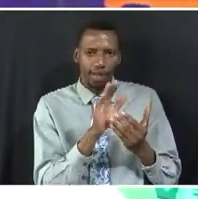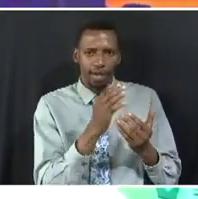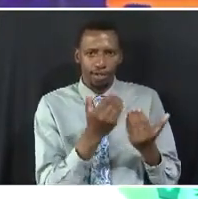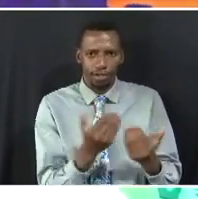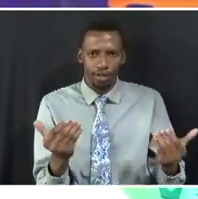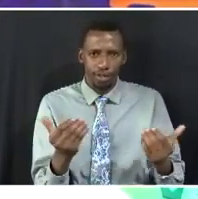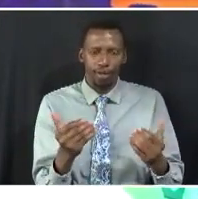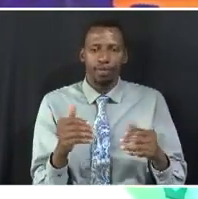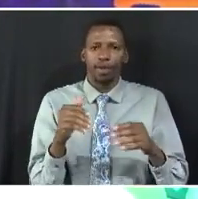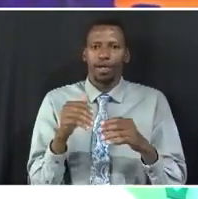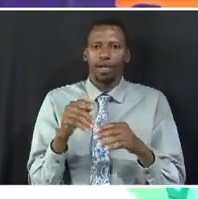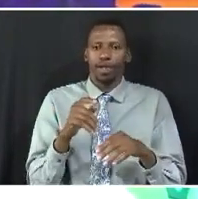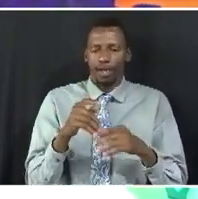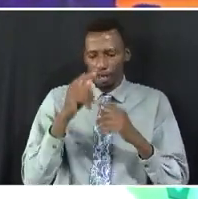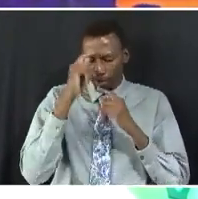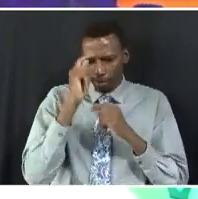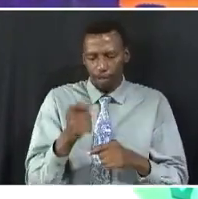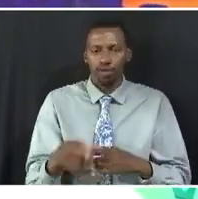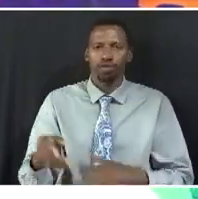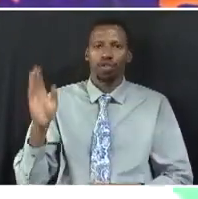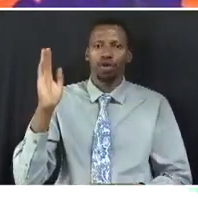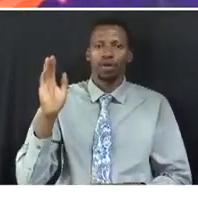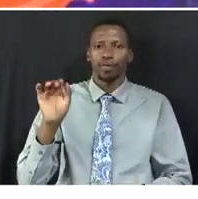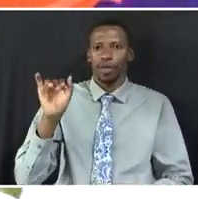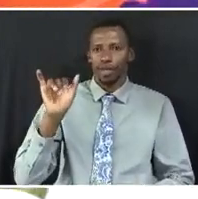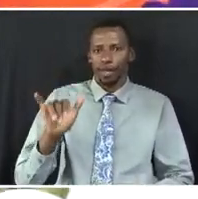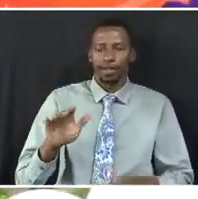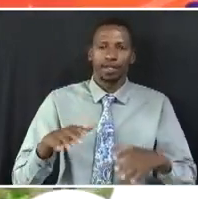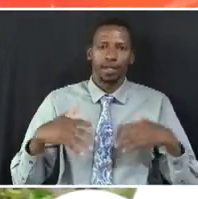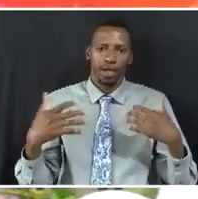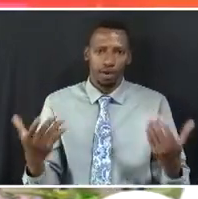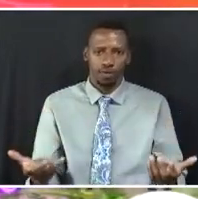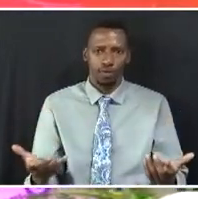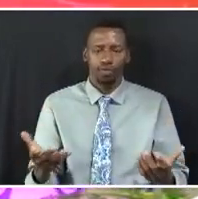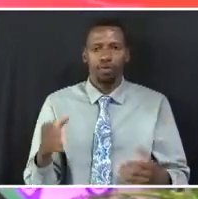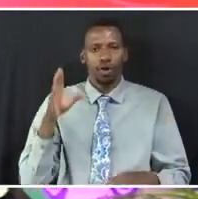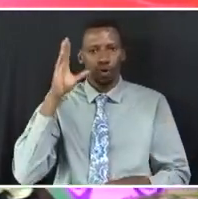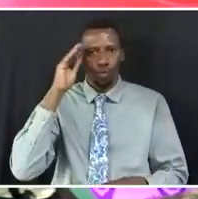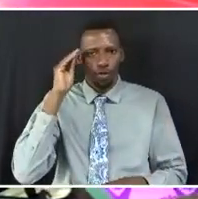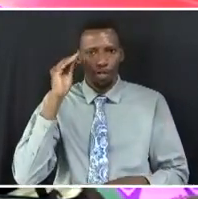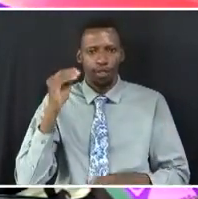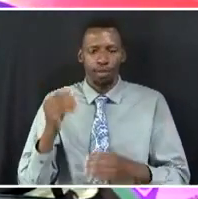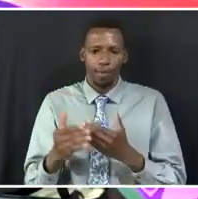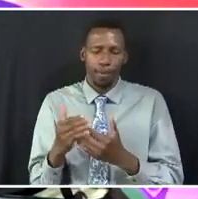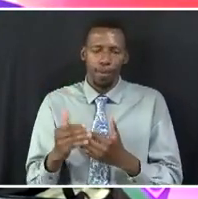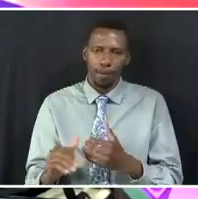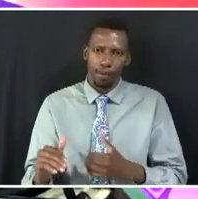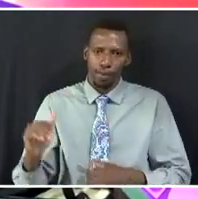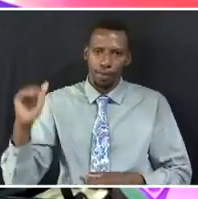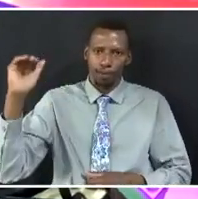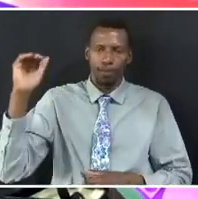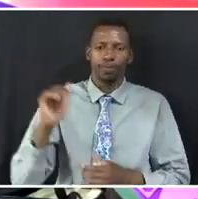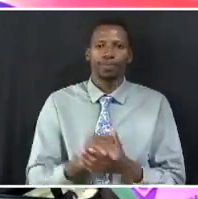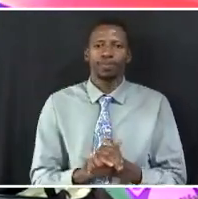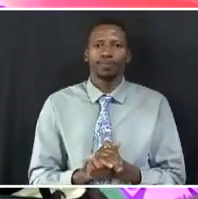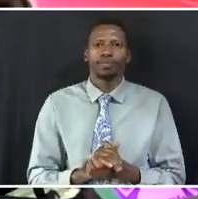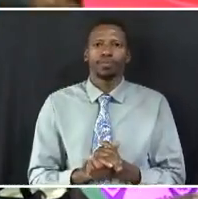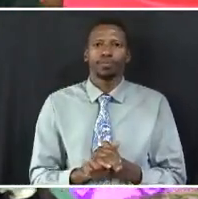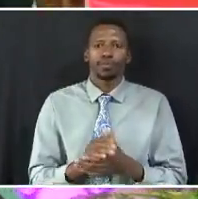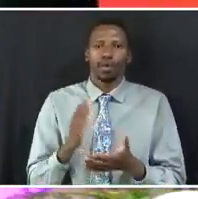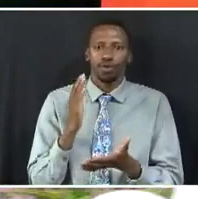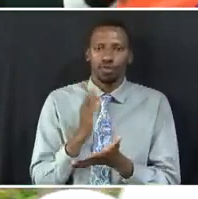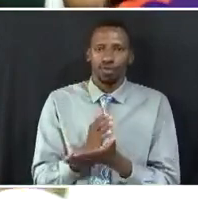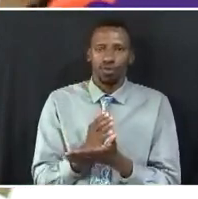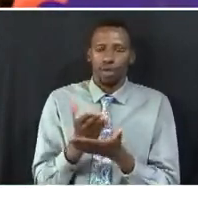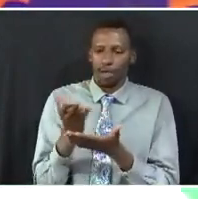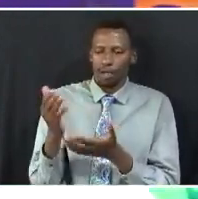them in the fear of the Lord. That is how Moses was brought up. And in spite of the